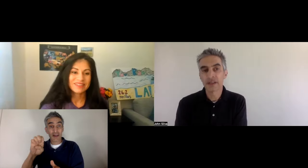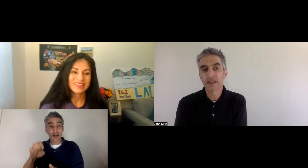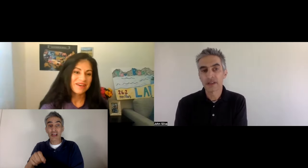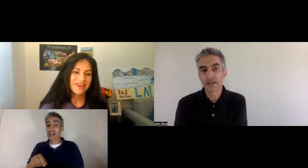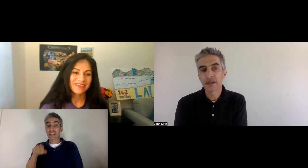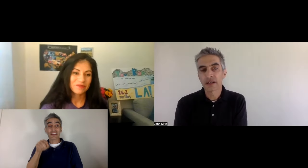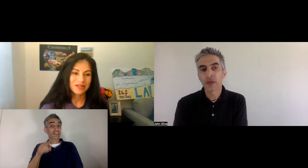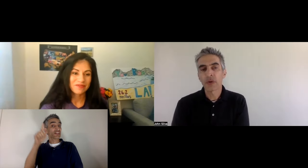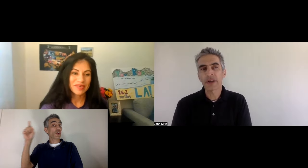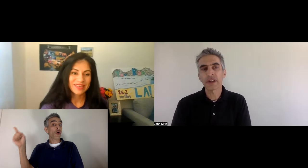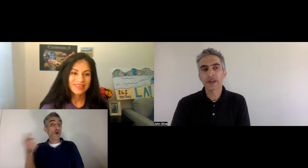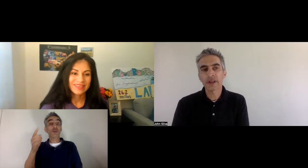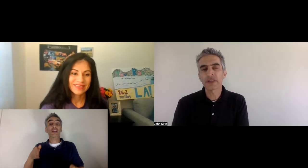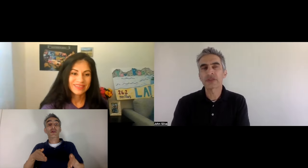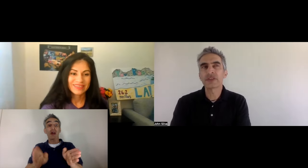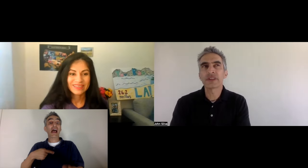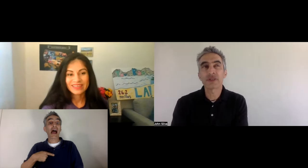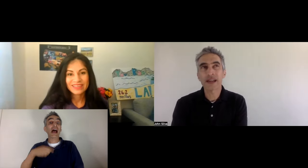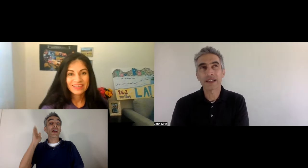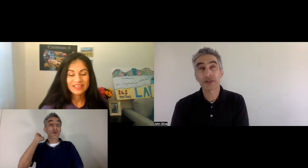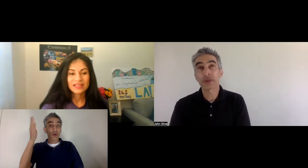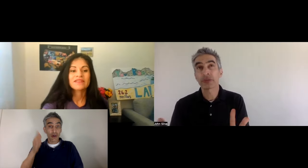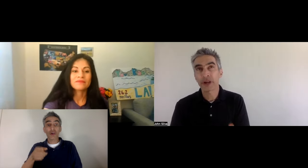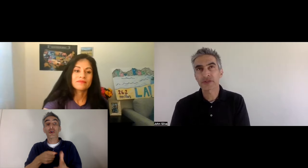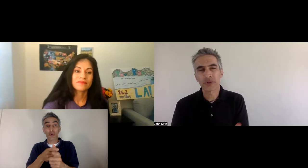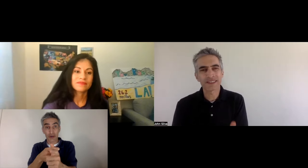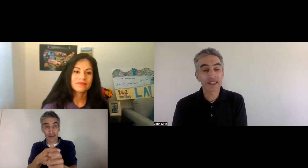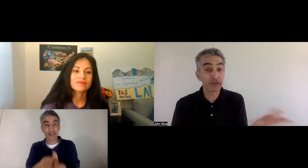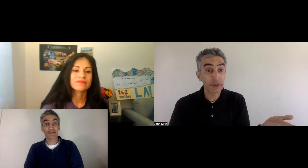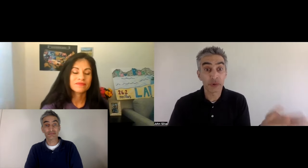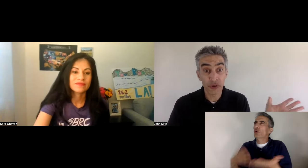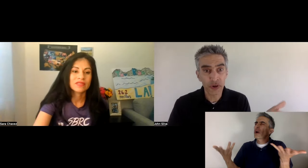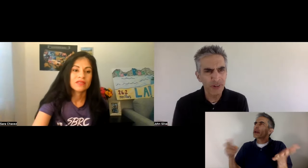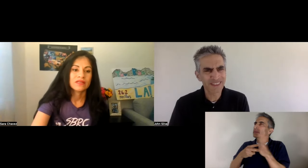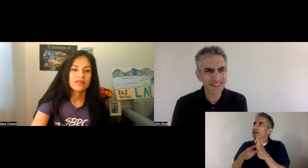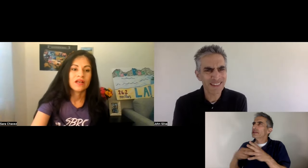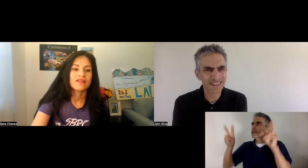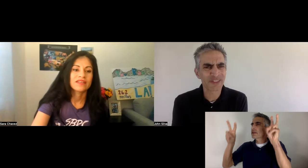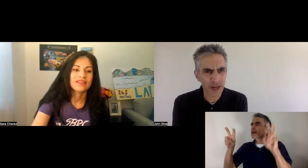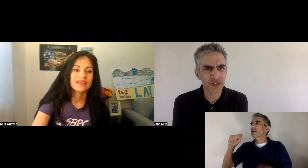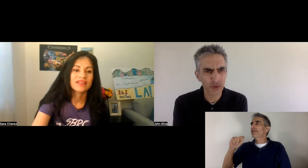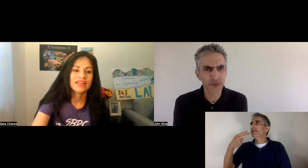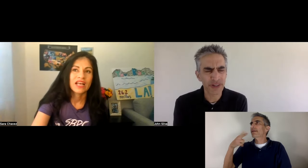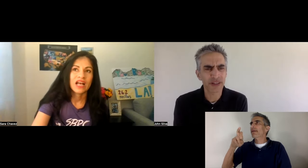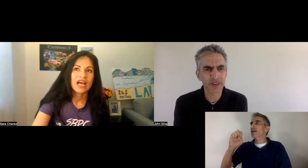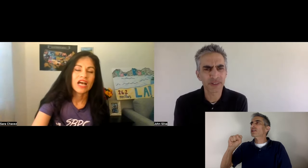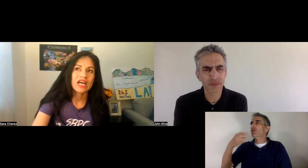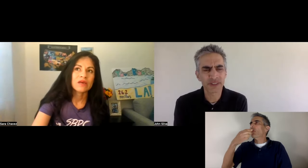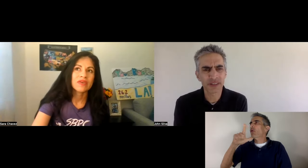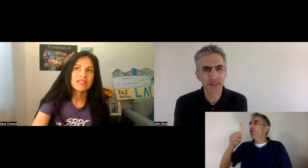It's to do it that way, it works for me. And you said track night, you're doing threshold. What exactly, for people who don't know, what exactly is threshold